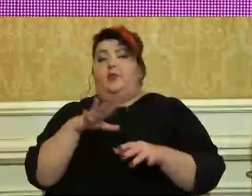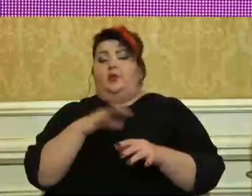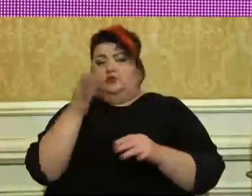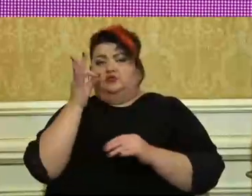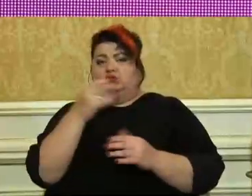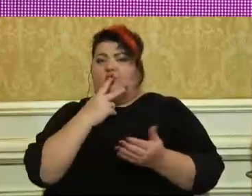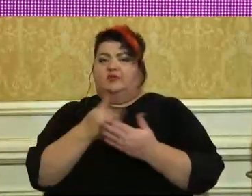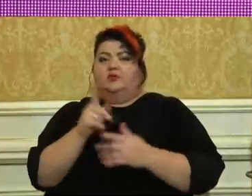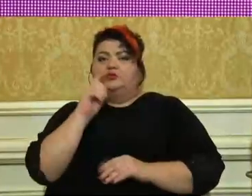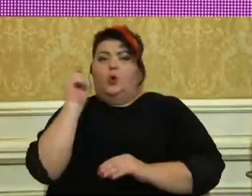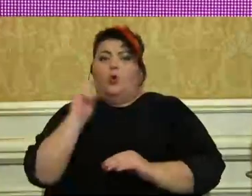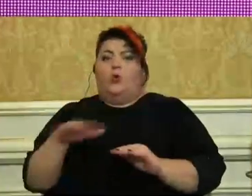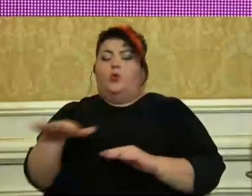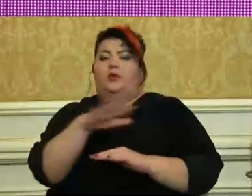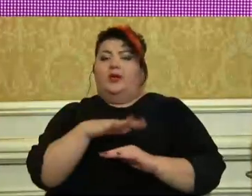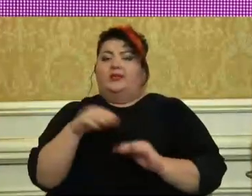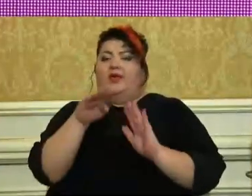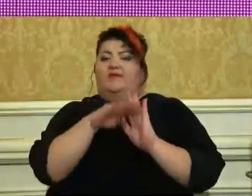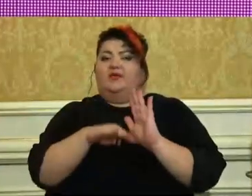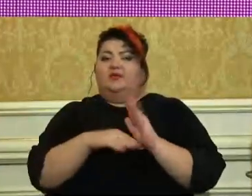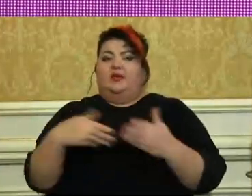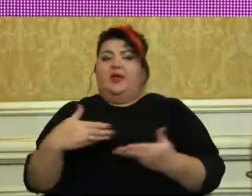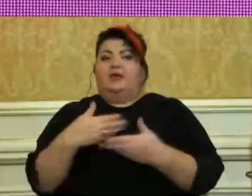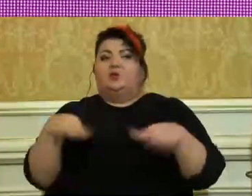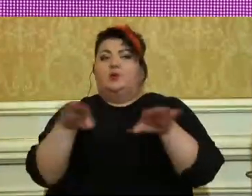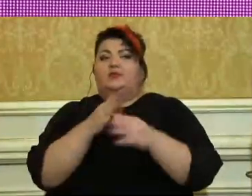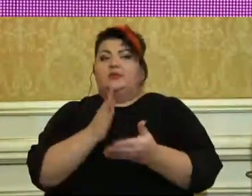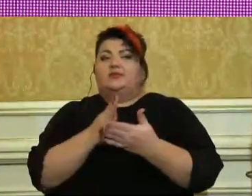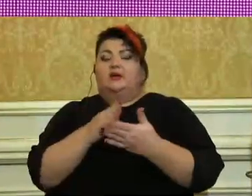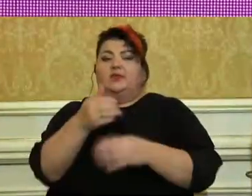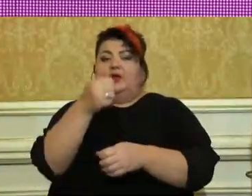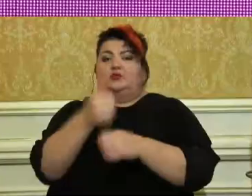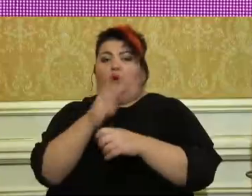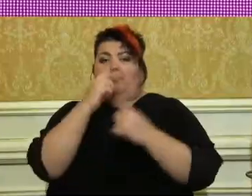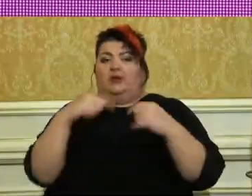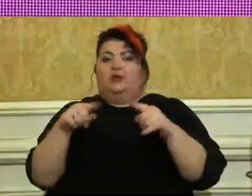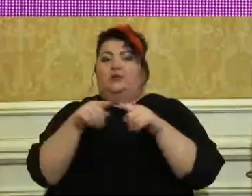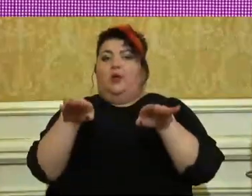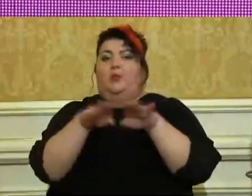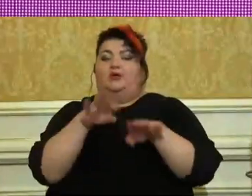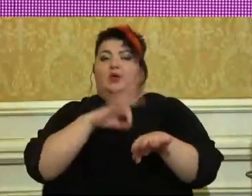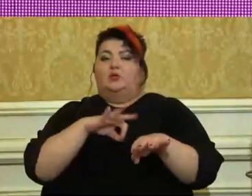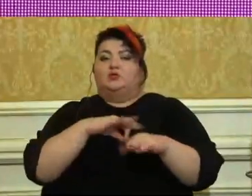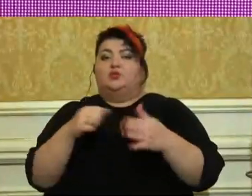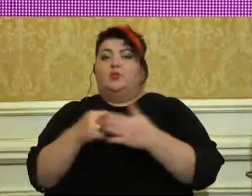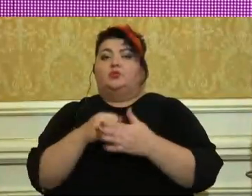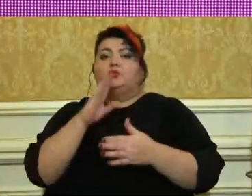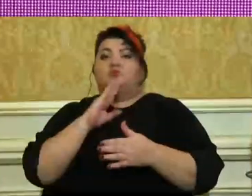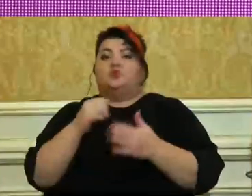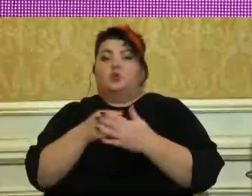like to say a few words about the video. So, well, in the video, we found that on the equality